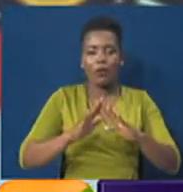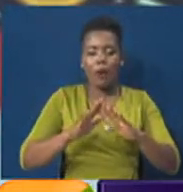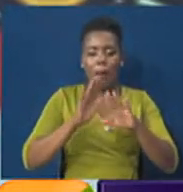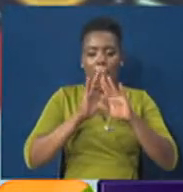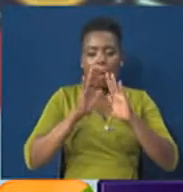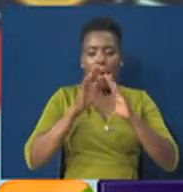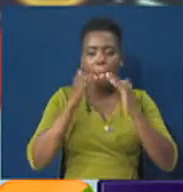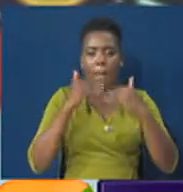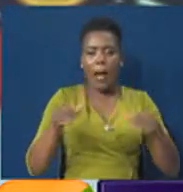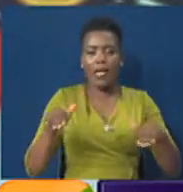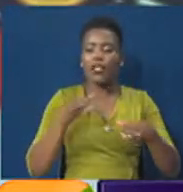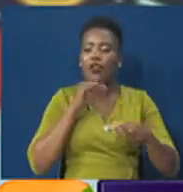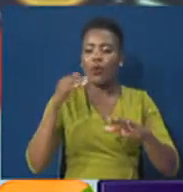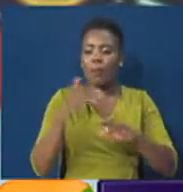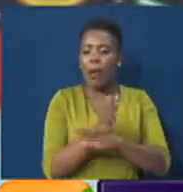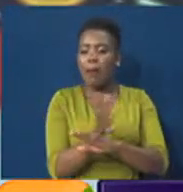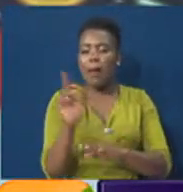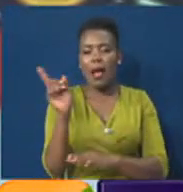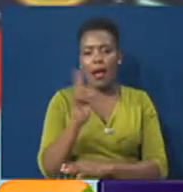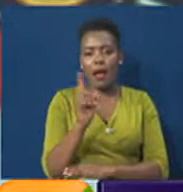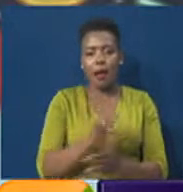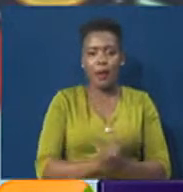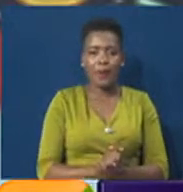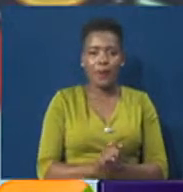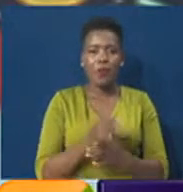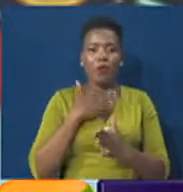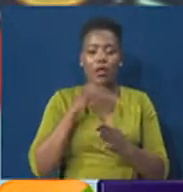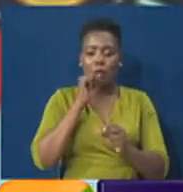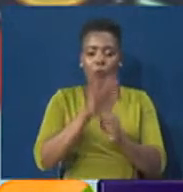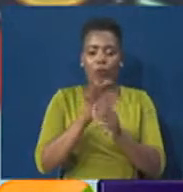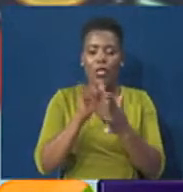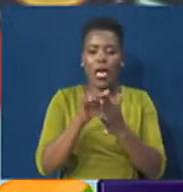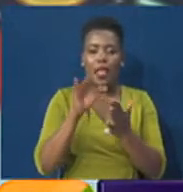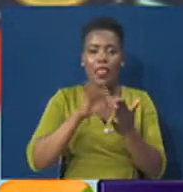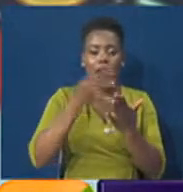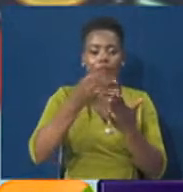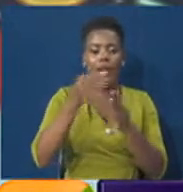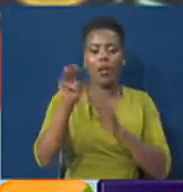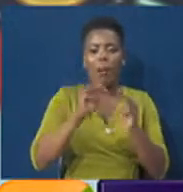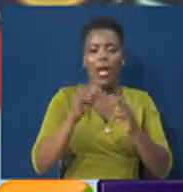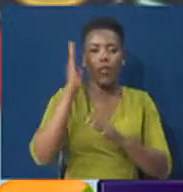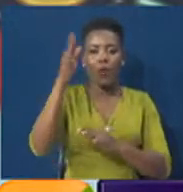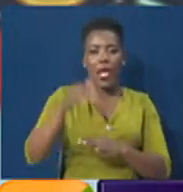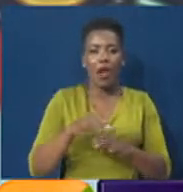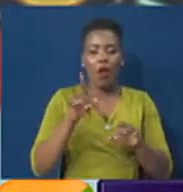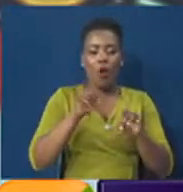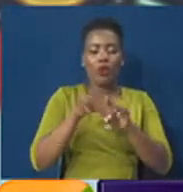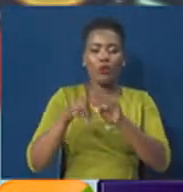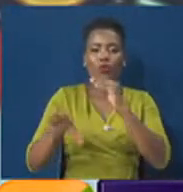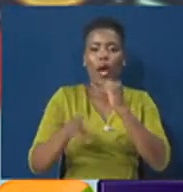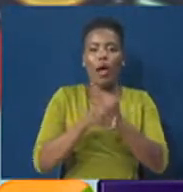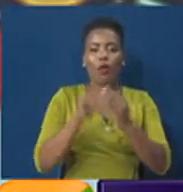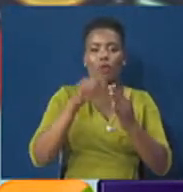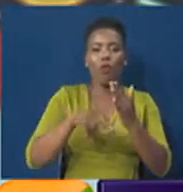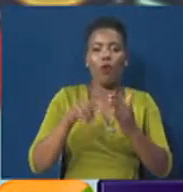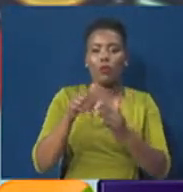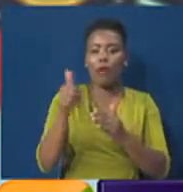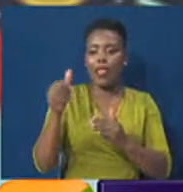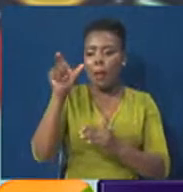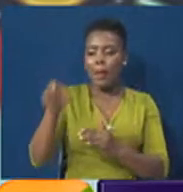going to make sure that the fund is well managed. Okay. Maybe also to add on what my colleague here was